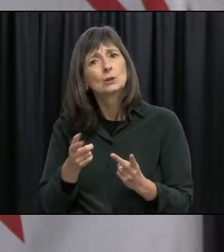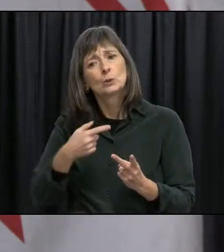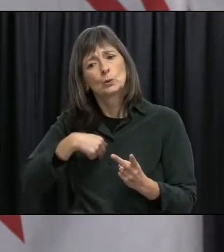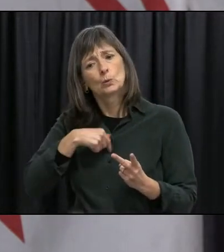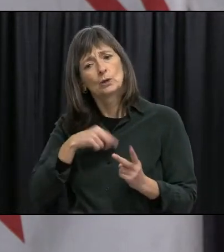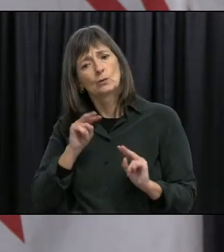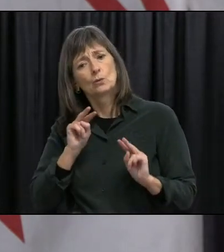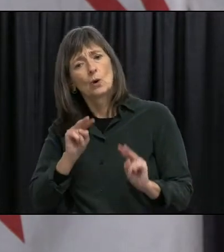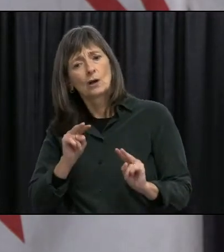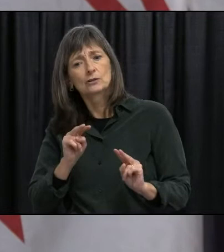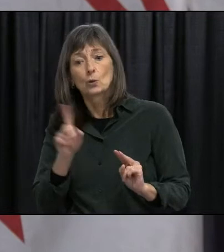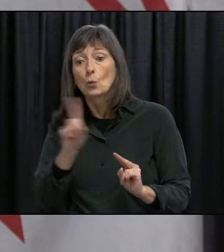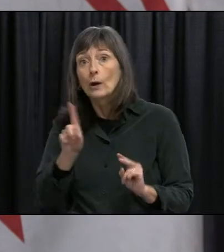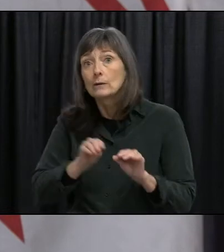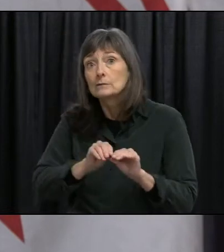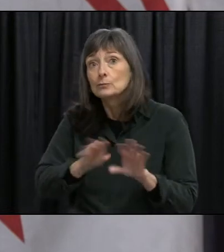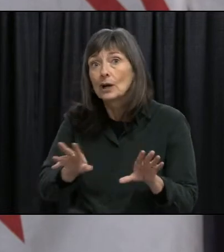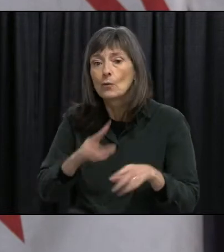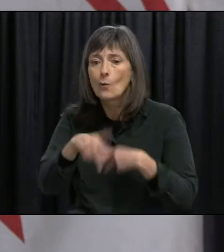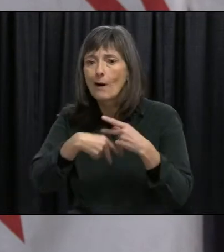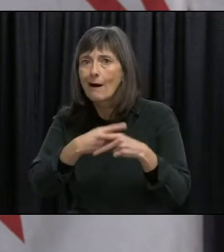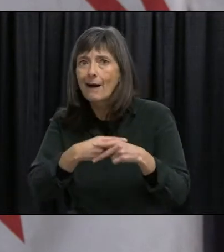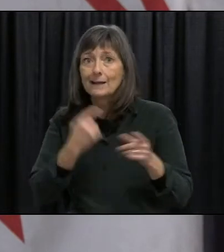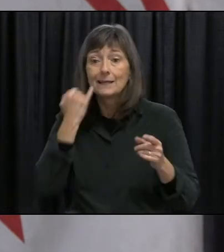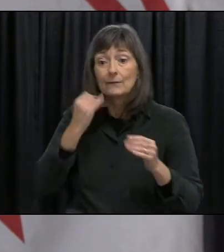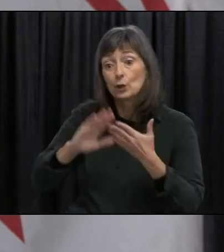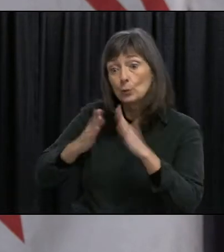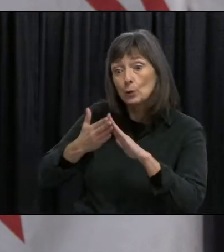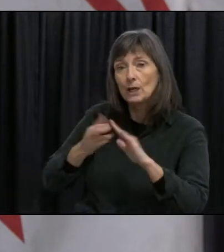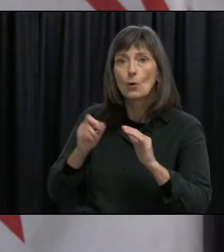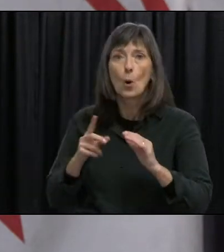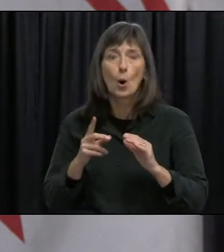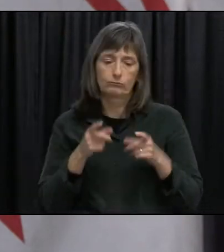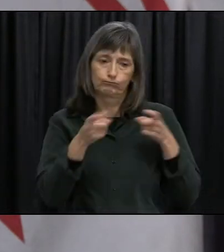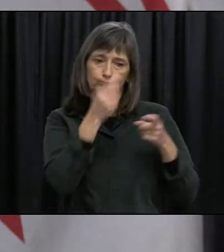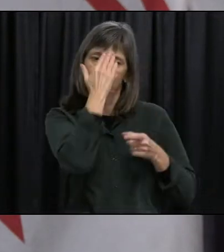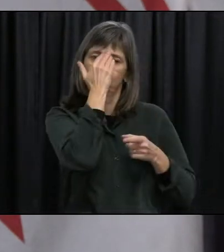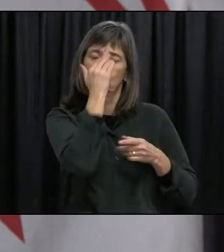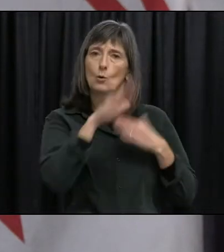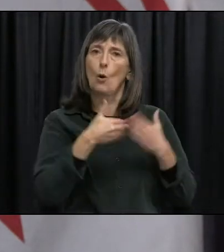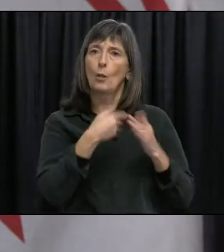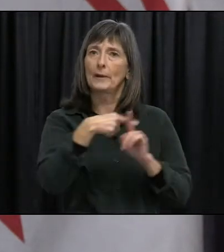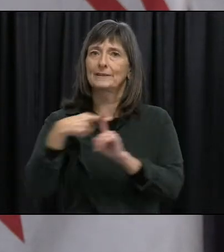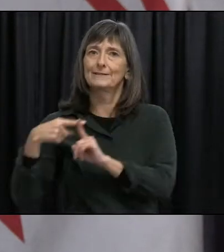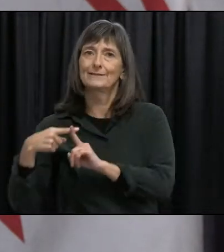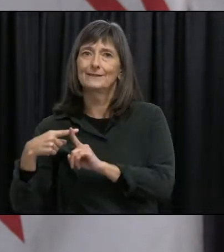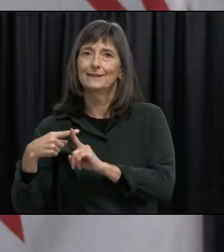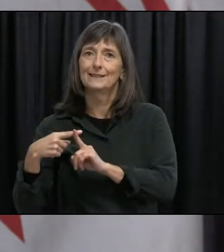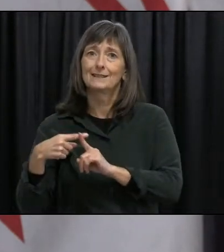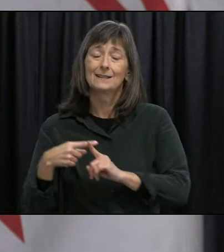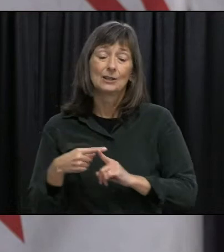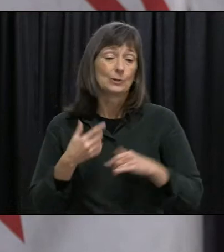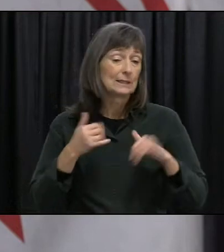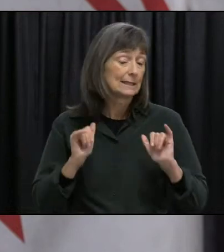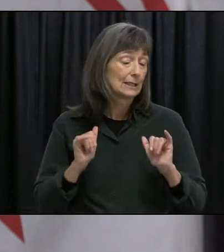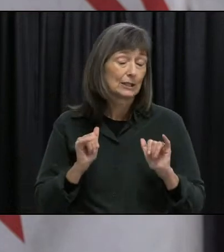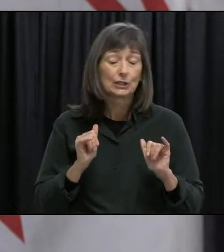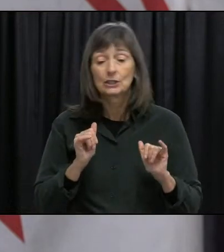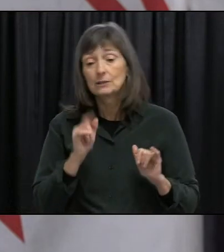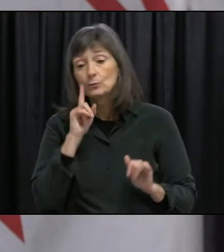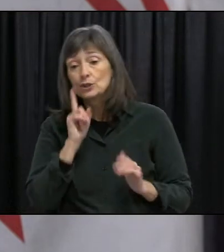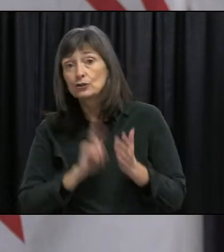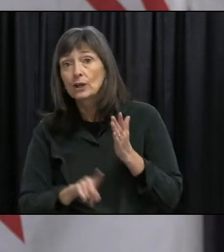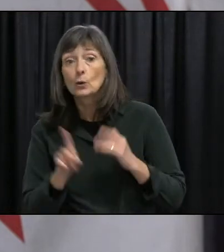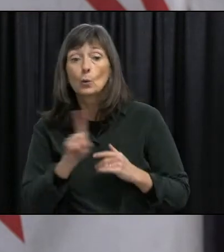COVID-19 in the province. And we will also be looking at non-epi-linked cases. We'll also be looking